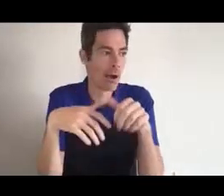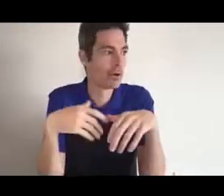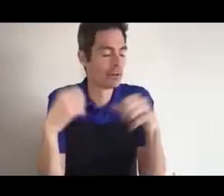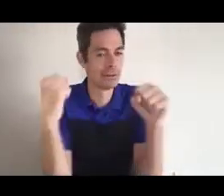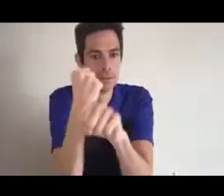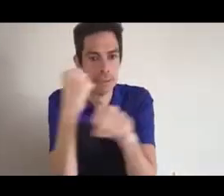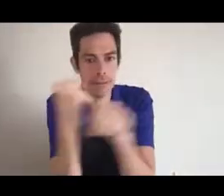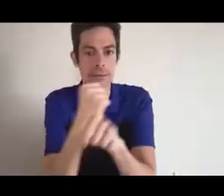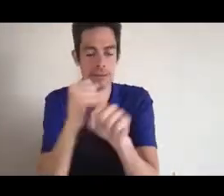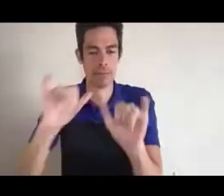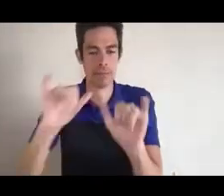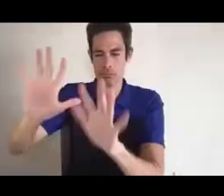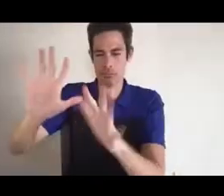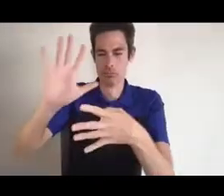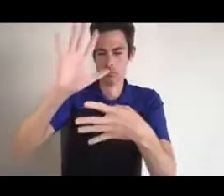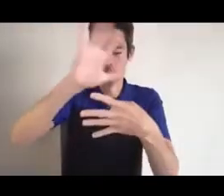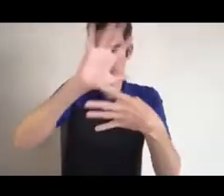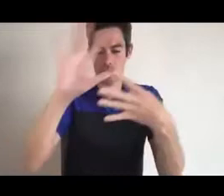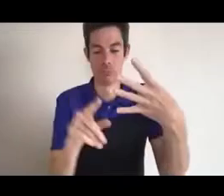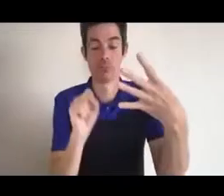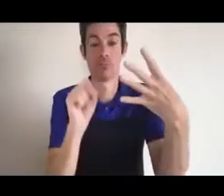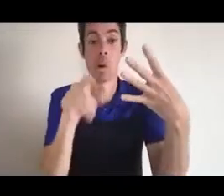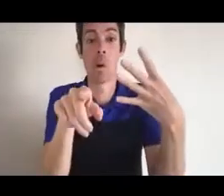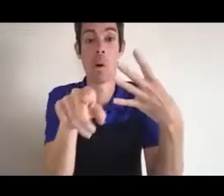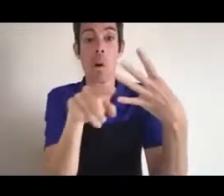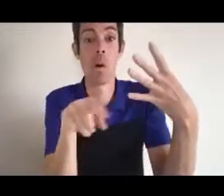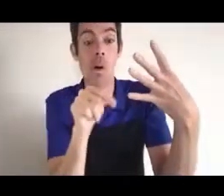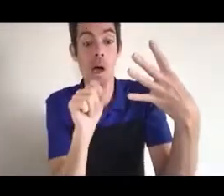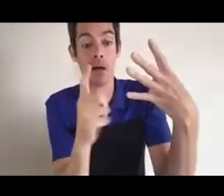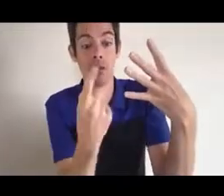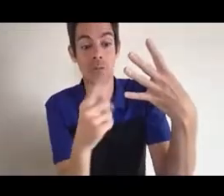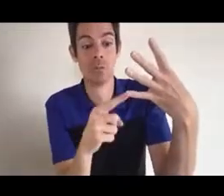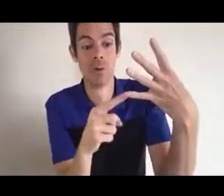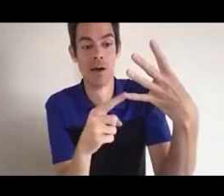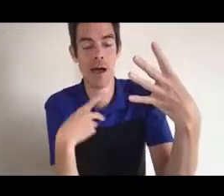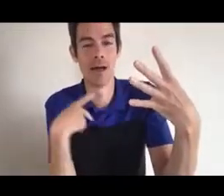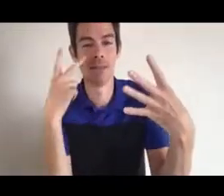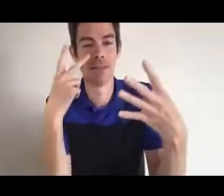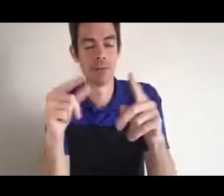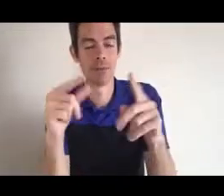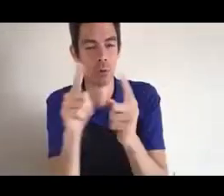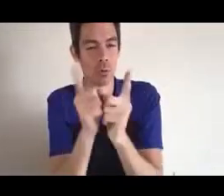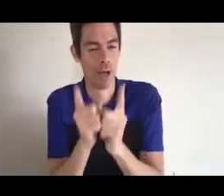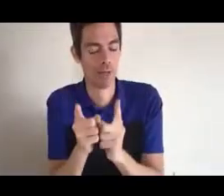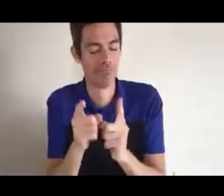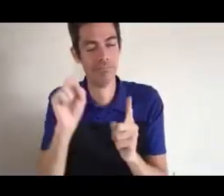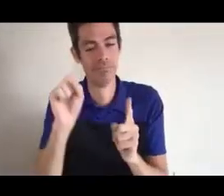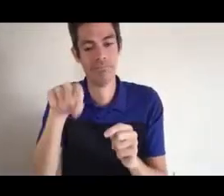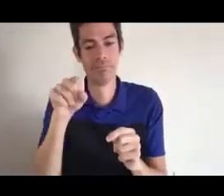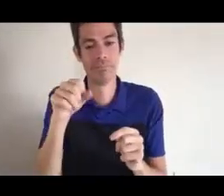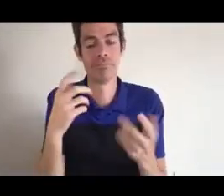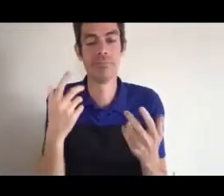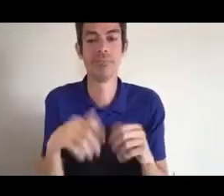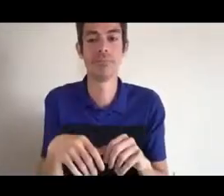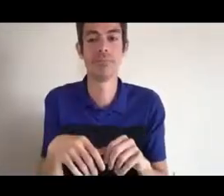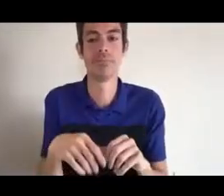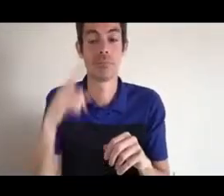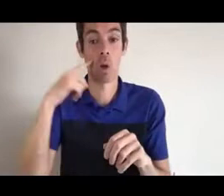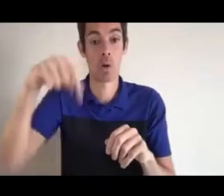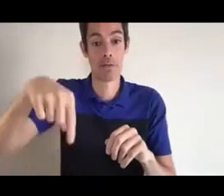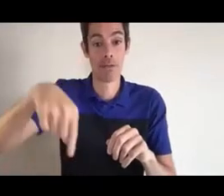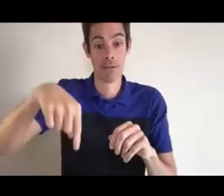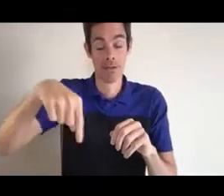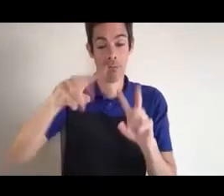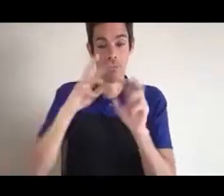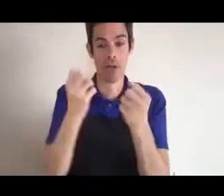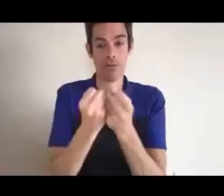and how statistics work within language. So the first one, I do see a lot of the same